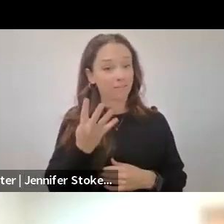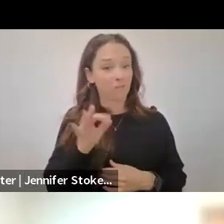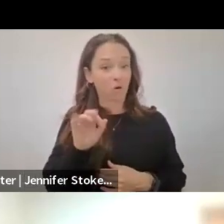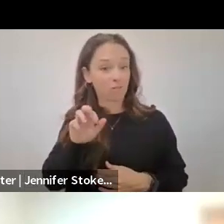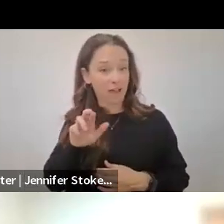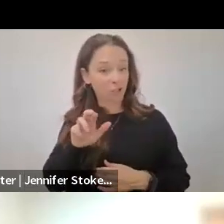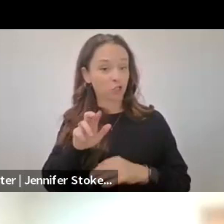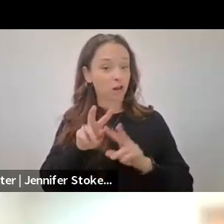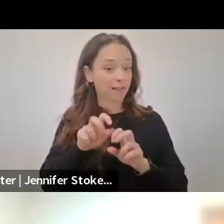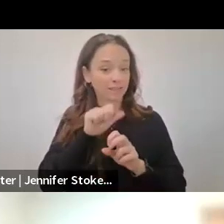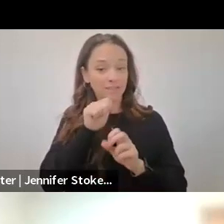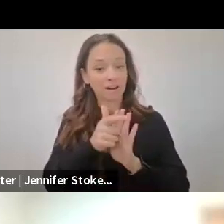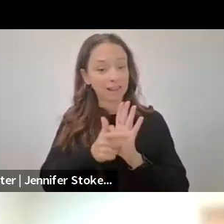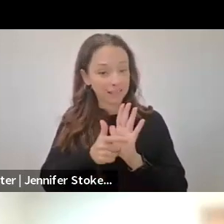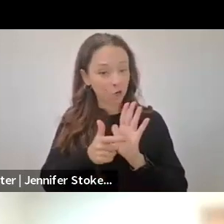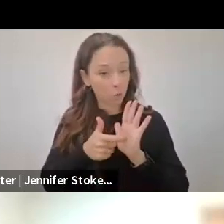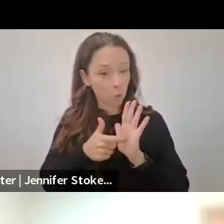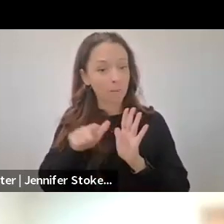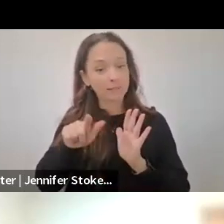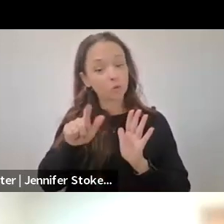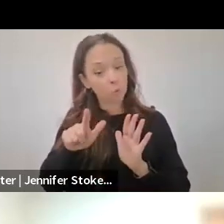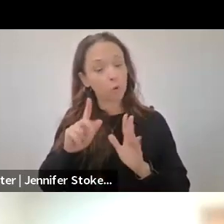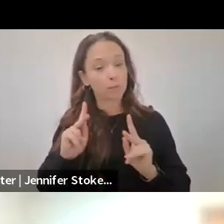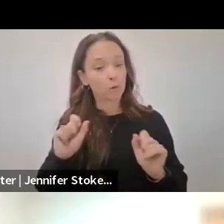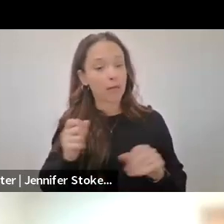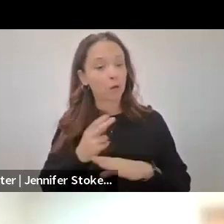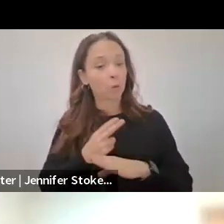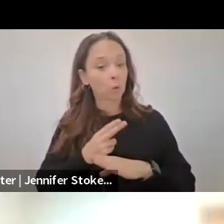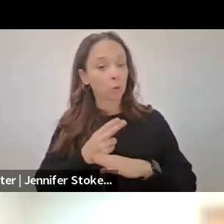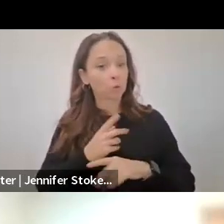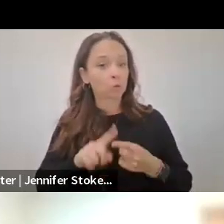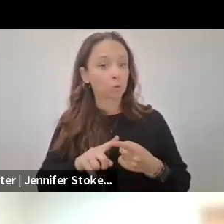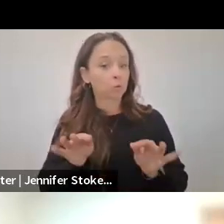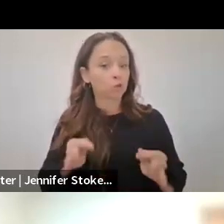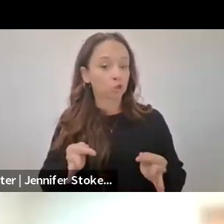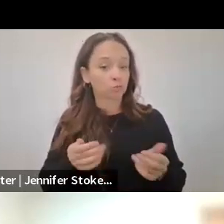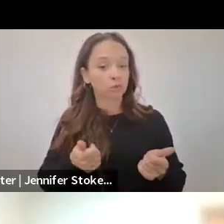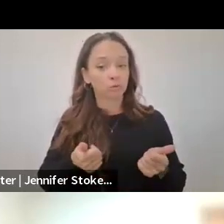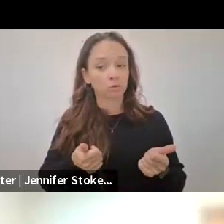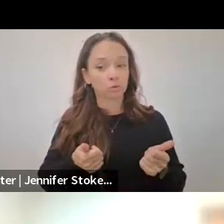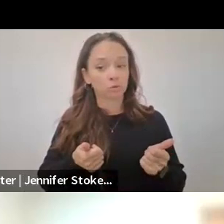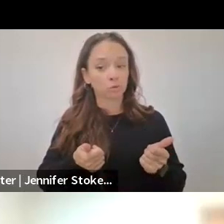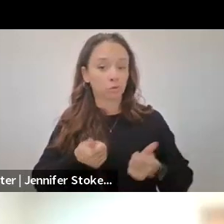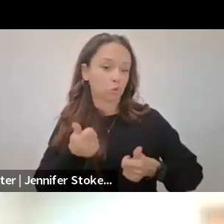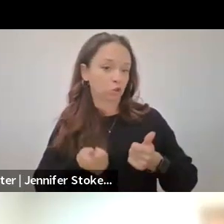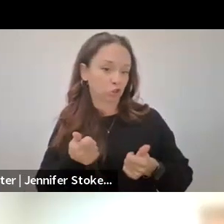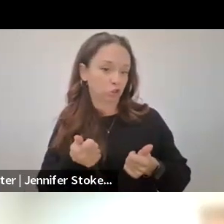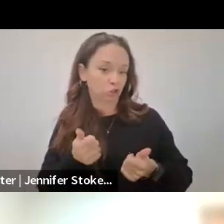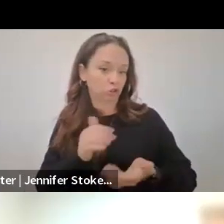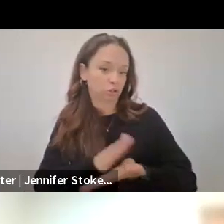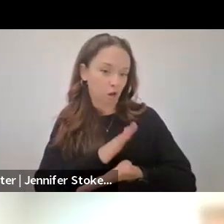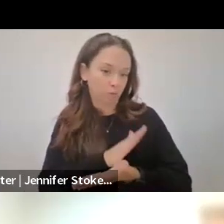legal requirement. It is a tool that individuals can use to determine what to